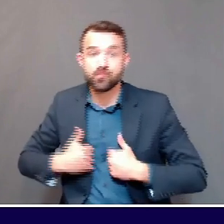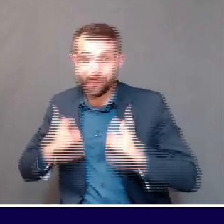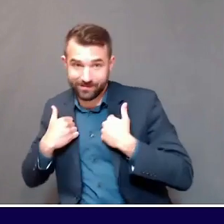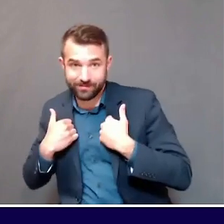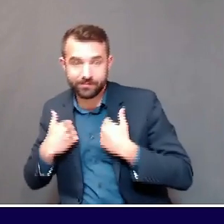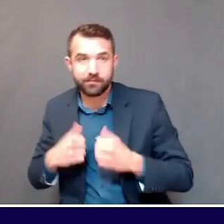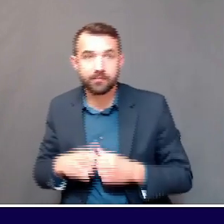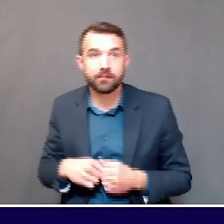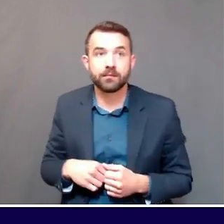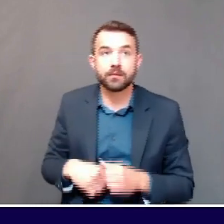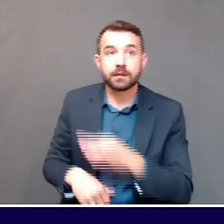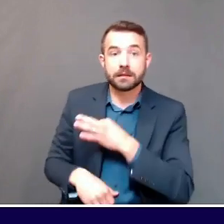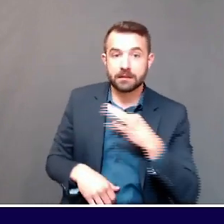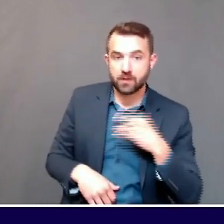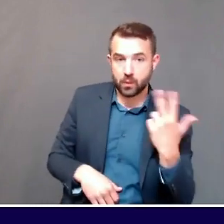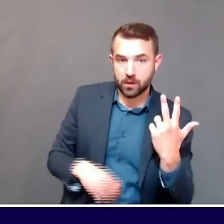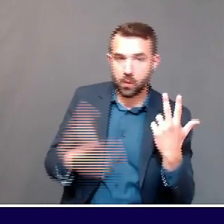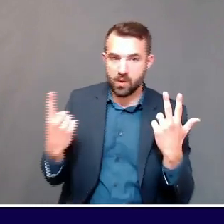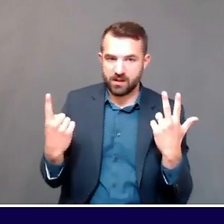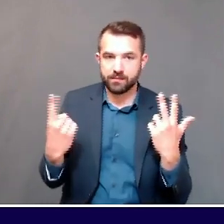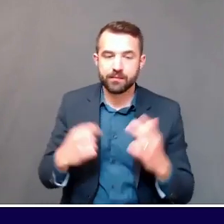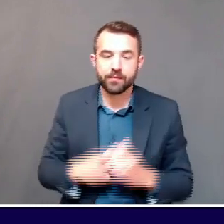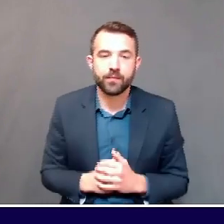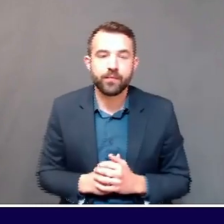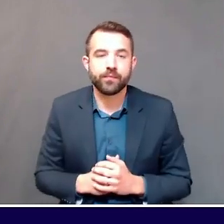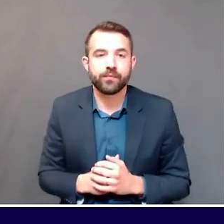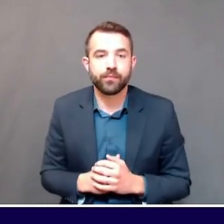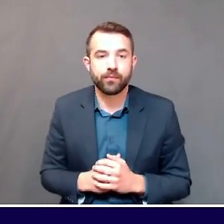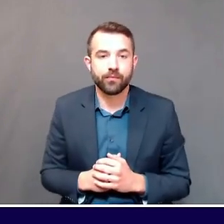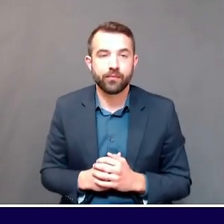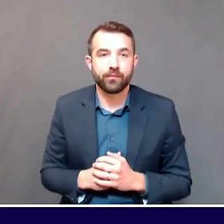among staff members.